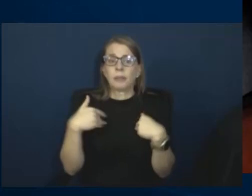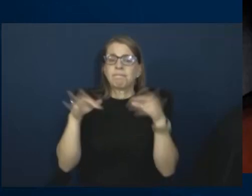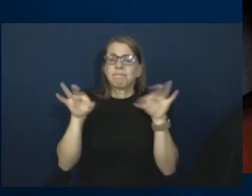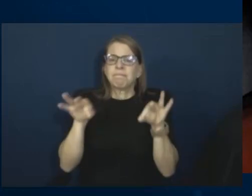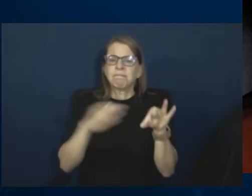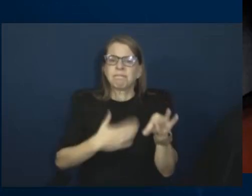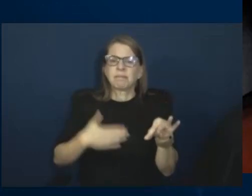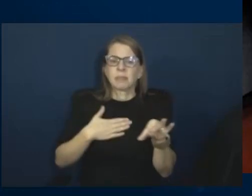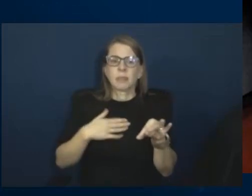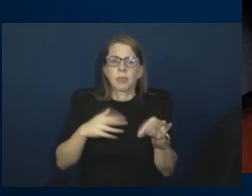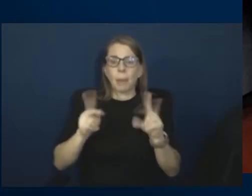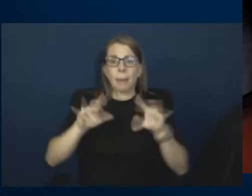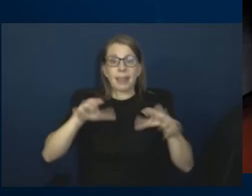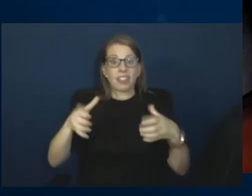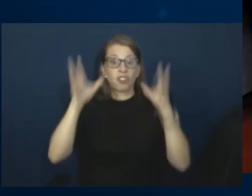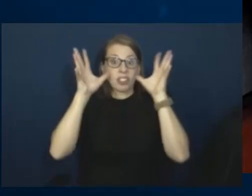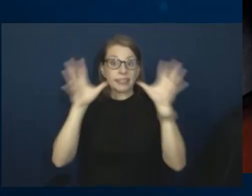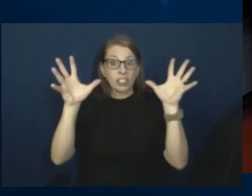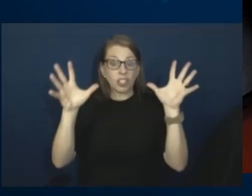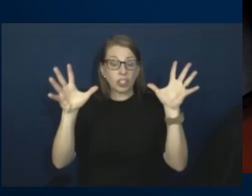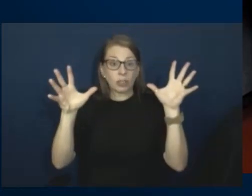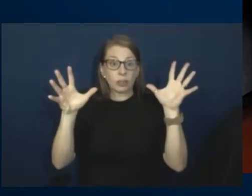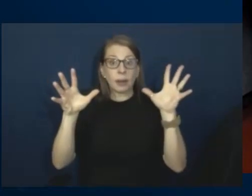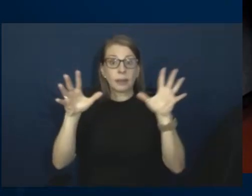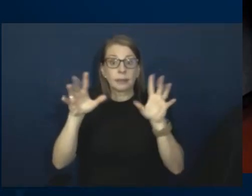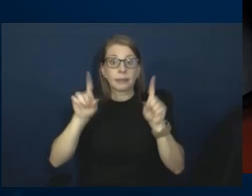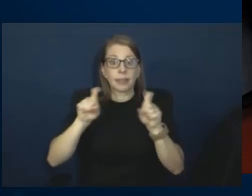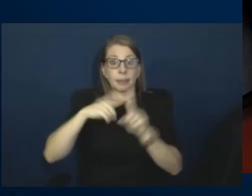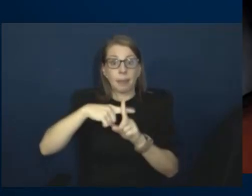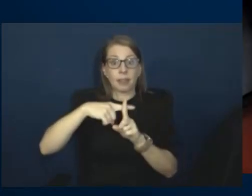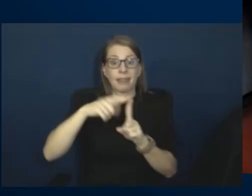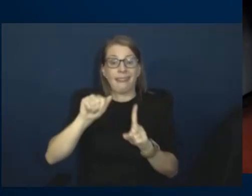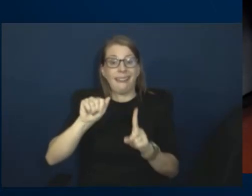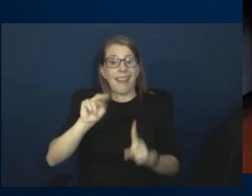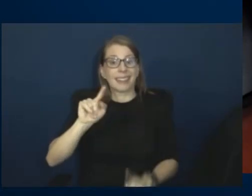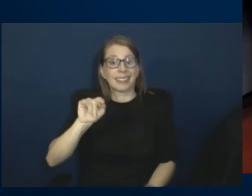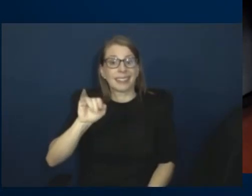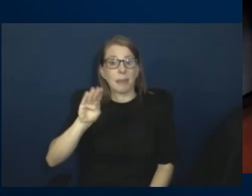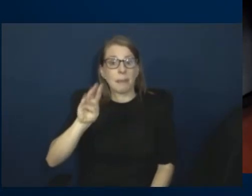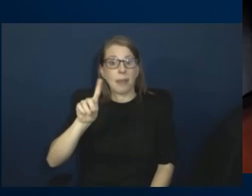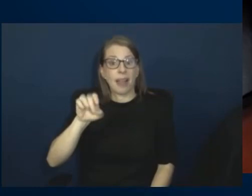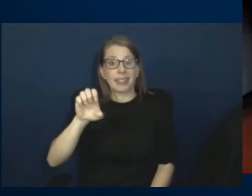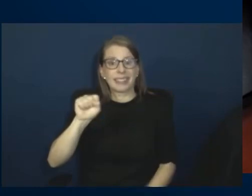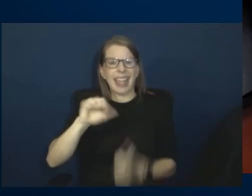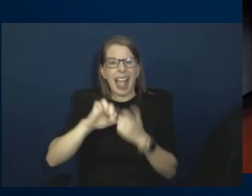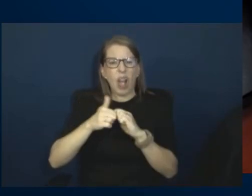population of deer that had tested positive for antibodies of COVID. How would they be getting those?